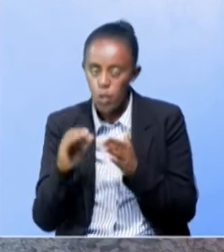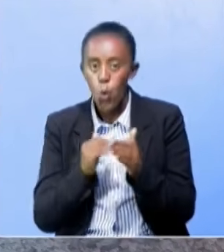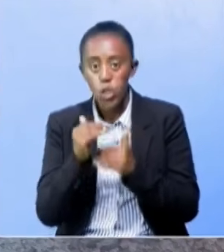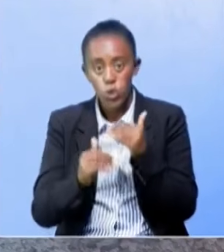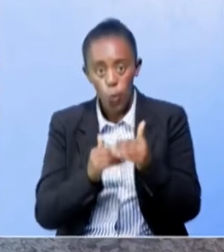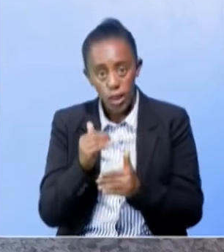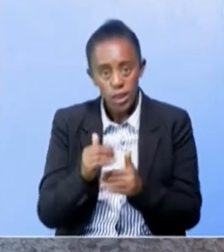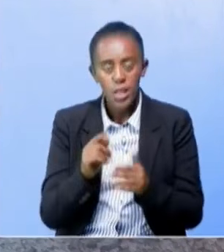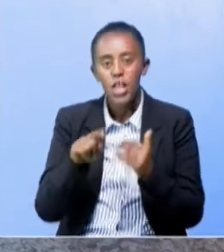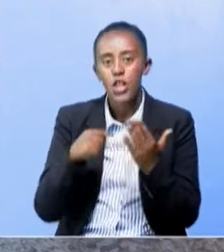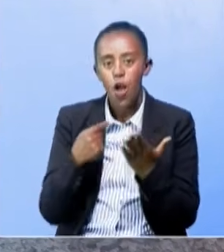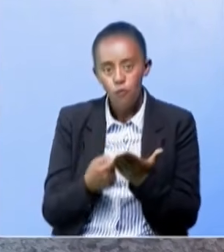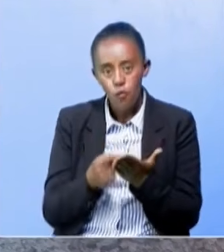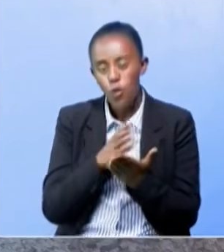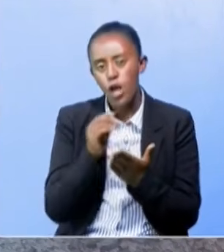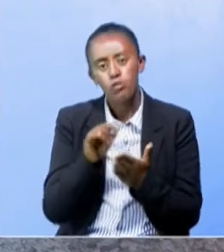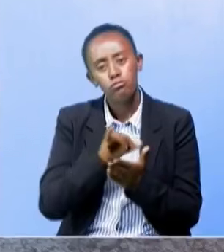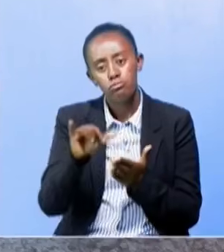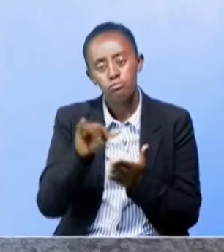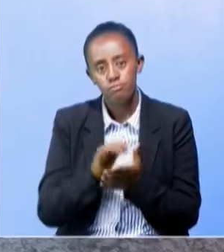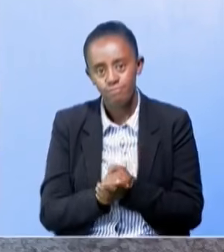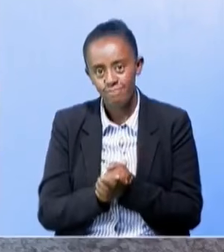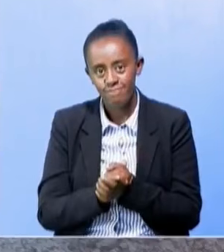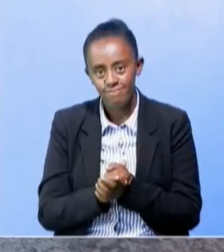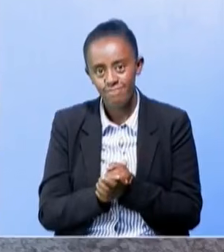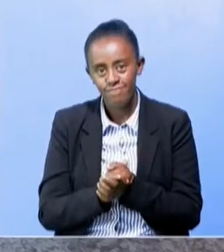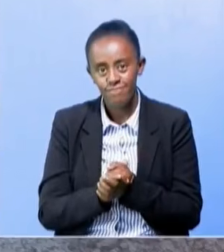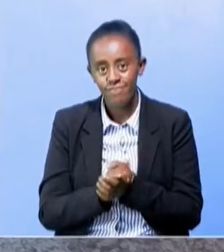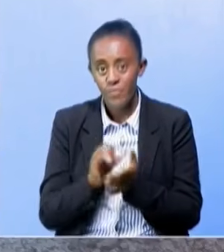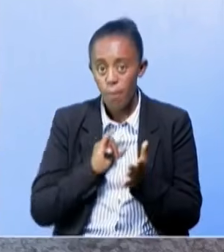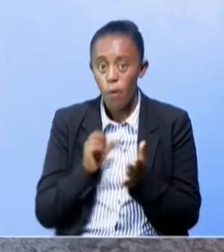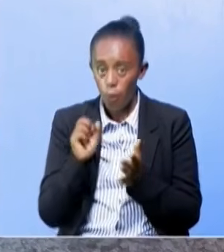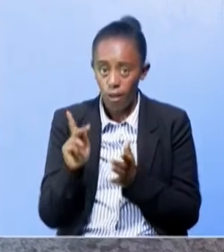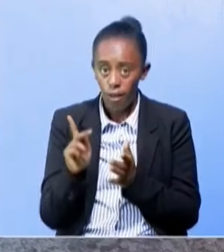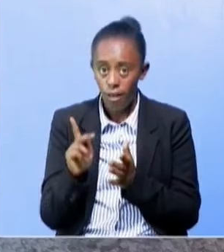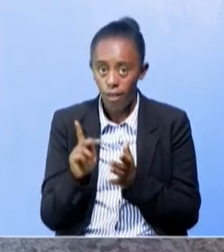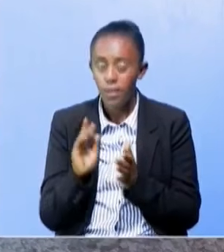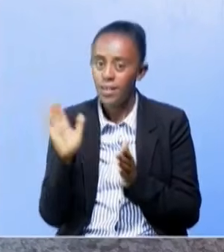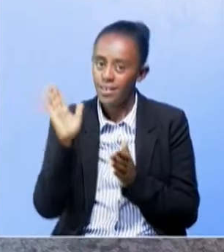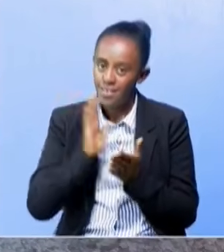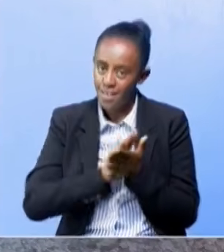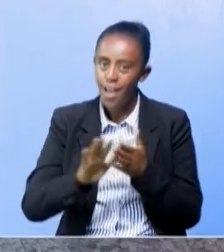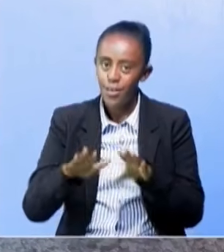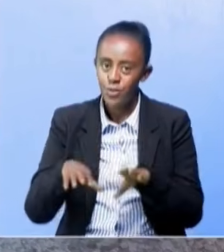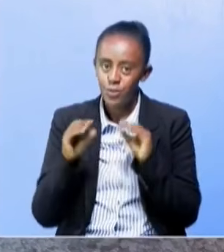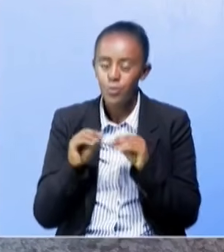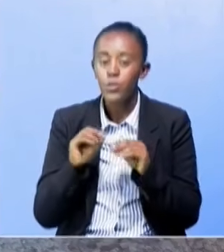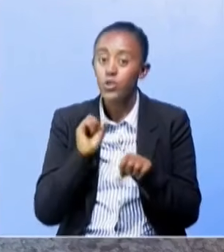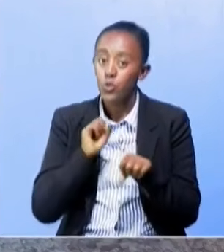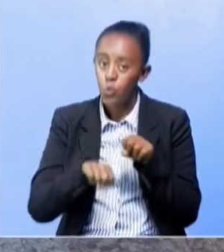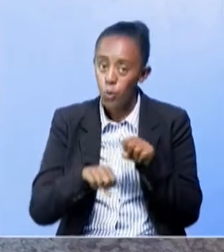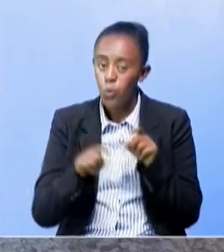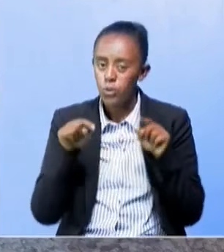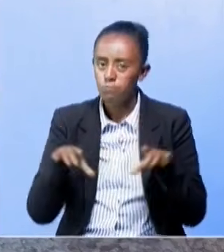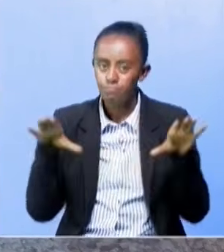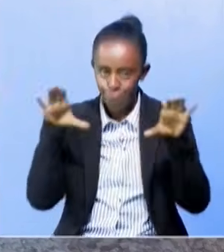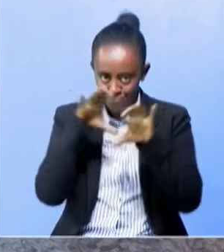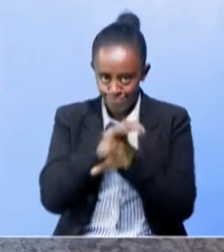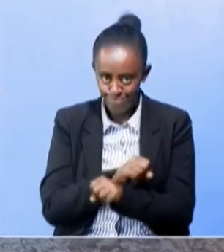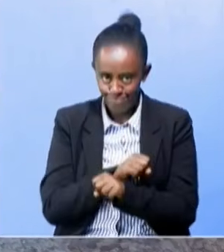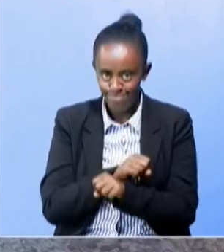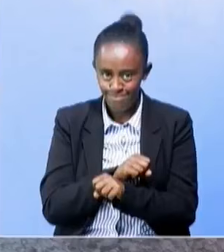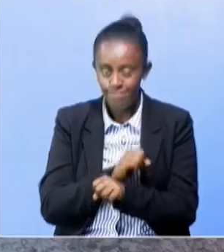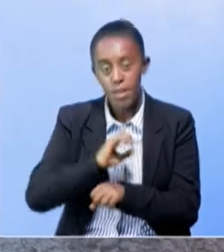consequently, therefore, and so forth. Am I okay? Nice students. So, that's all about today's